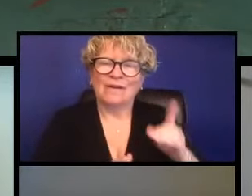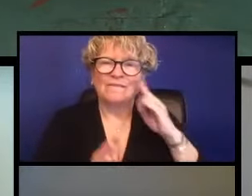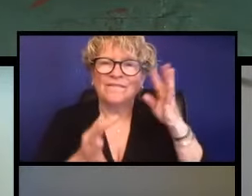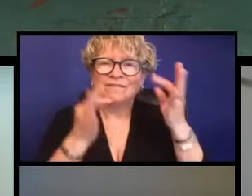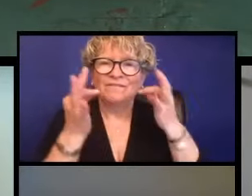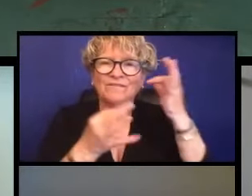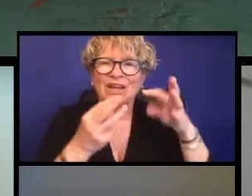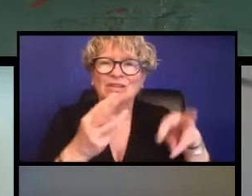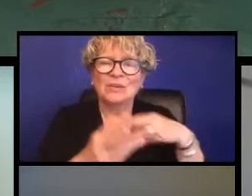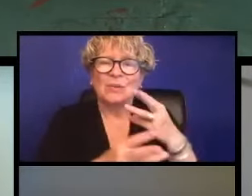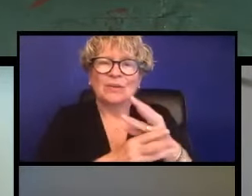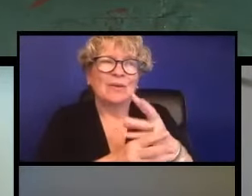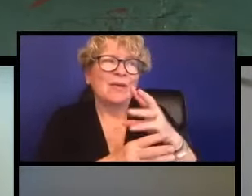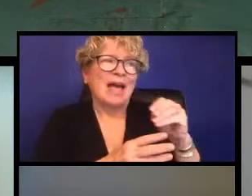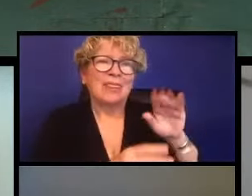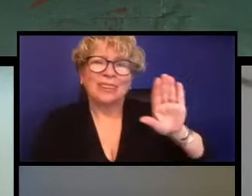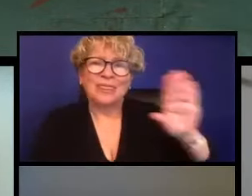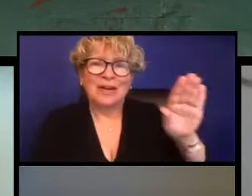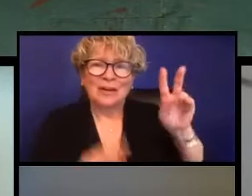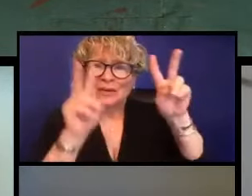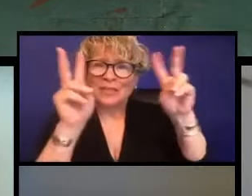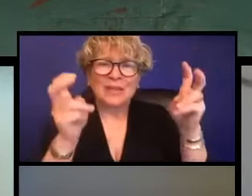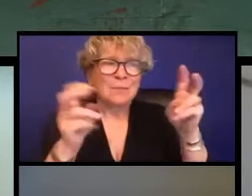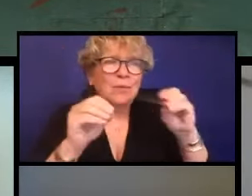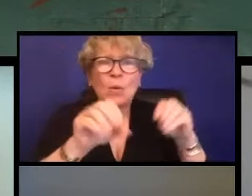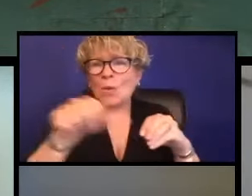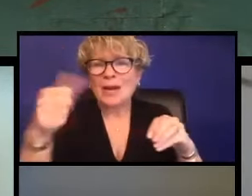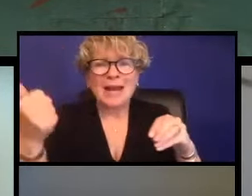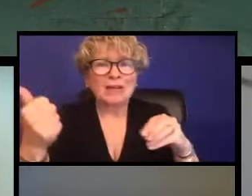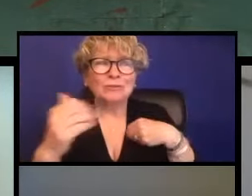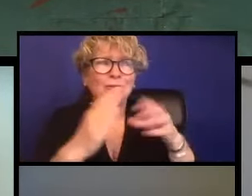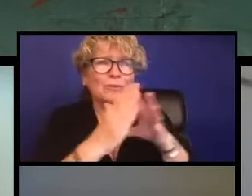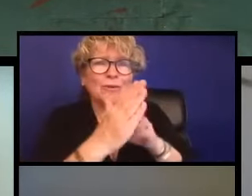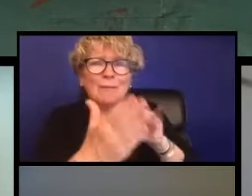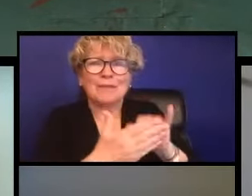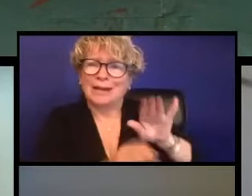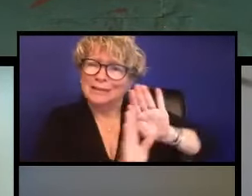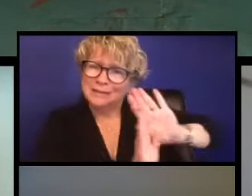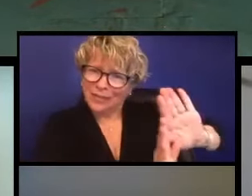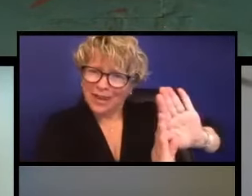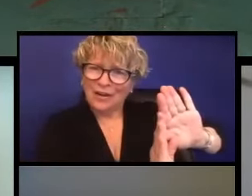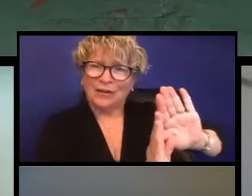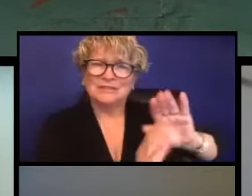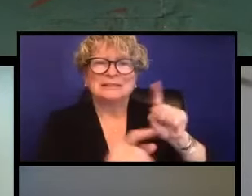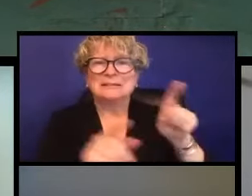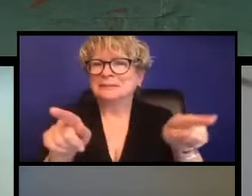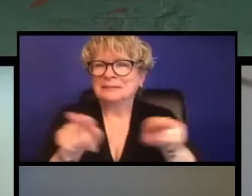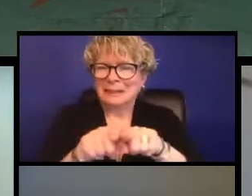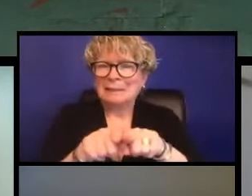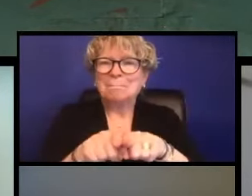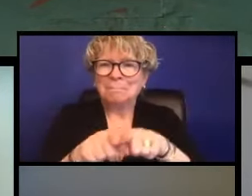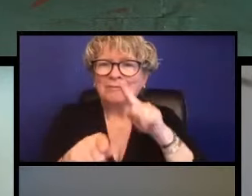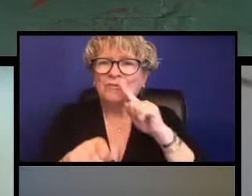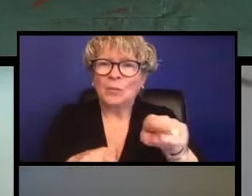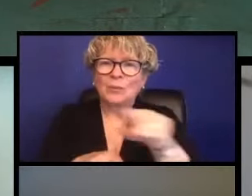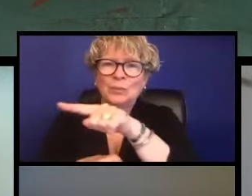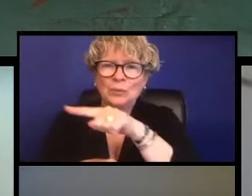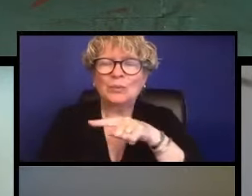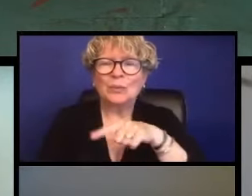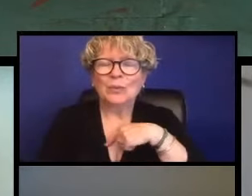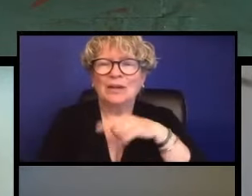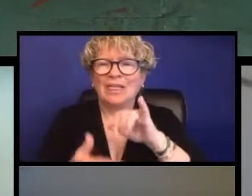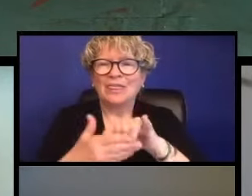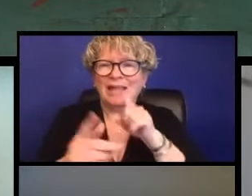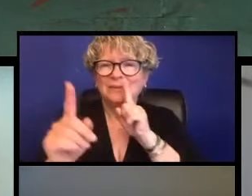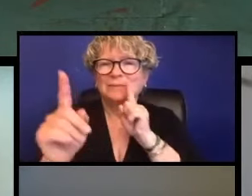character and thematic things. That to me is a progression for writers to work toward. As far as